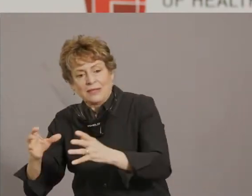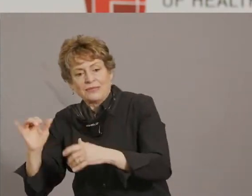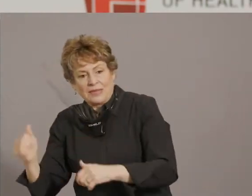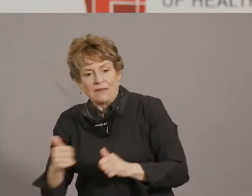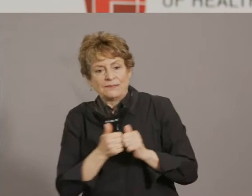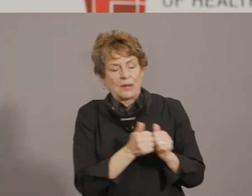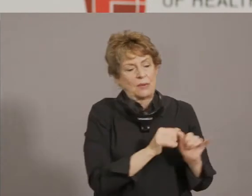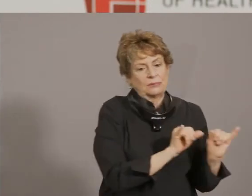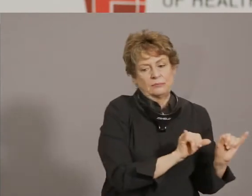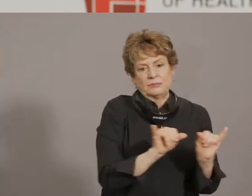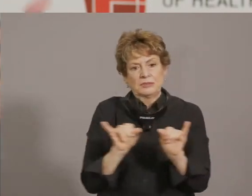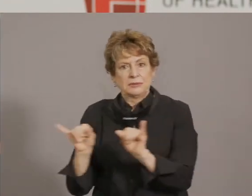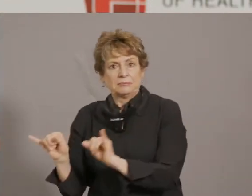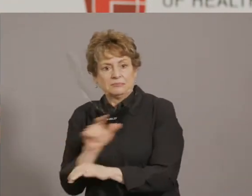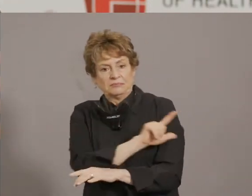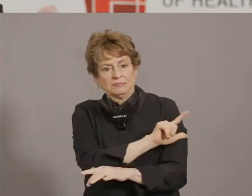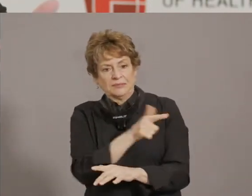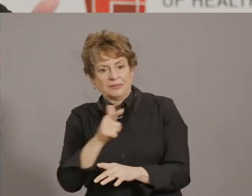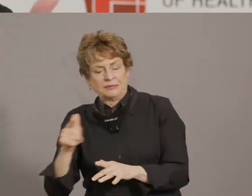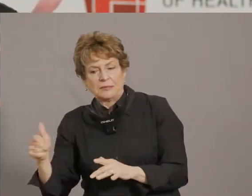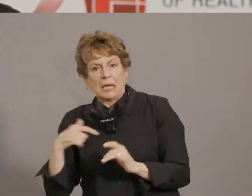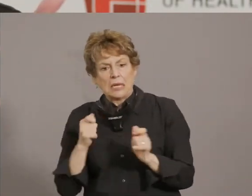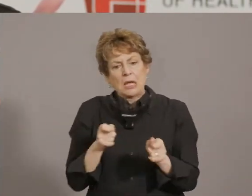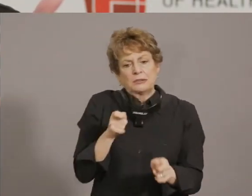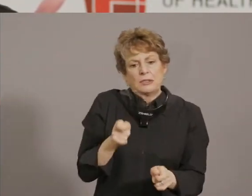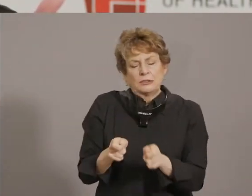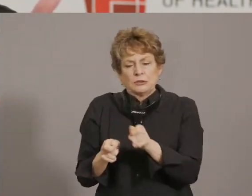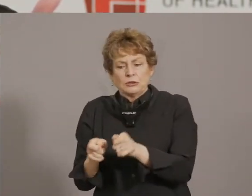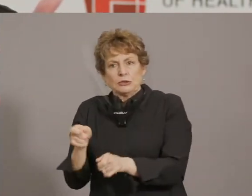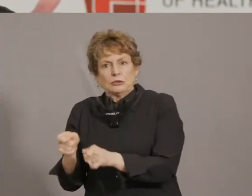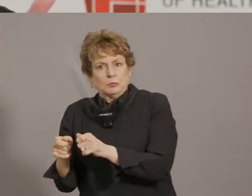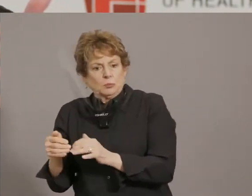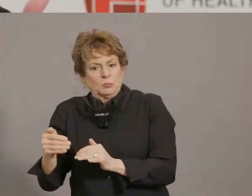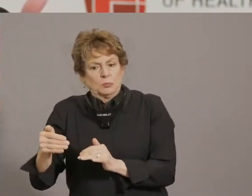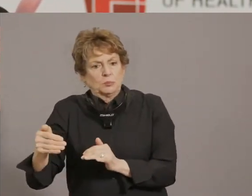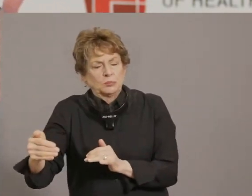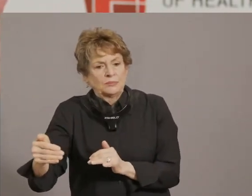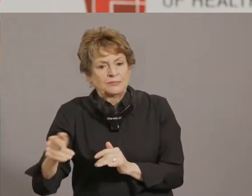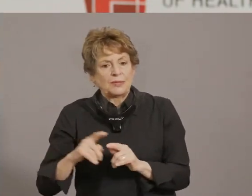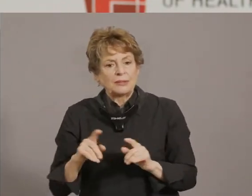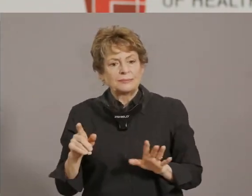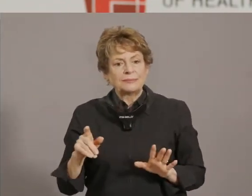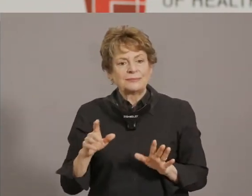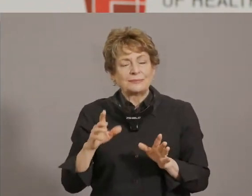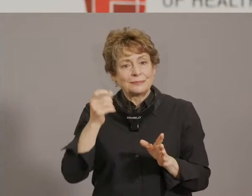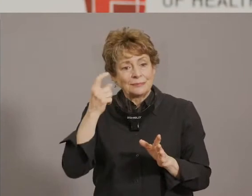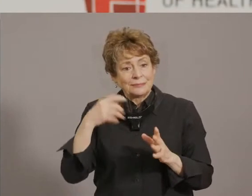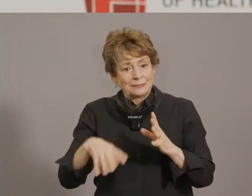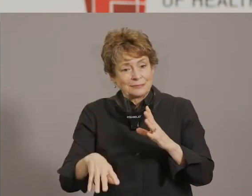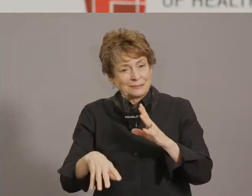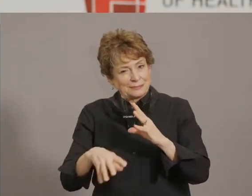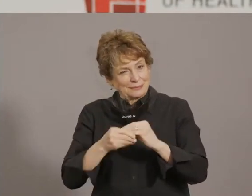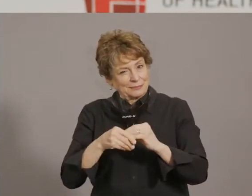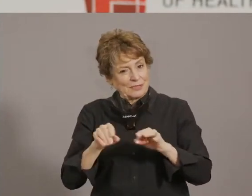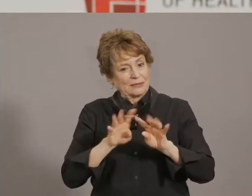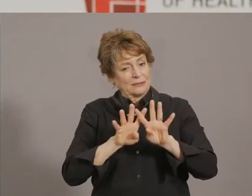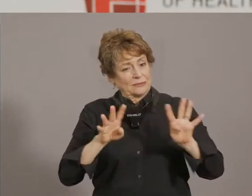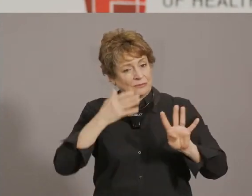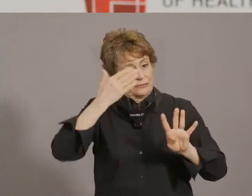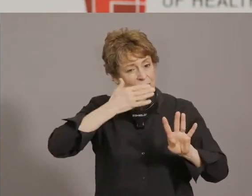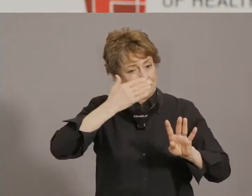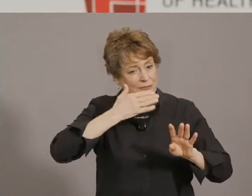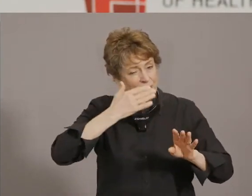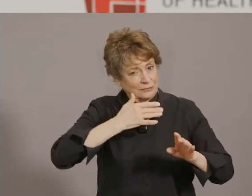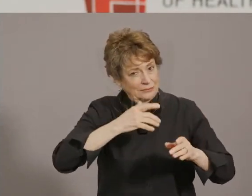to move, we'll be adding in then essential workers and what in Arizona essential workers means. And so we can